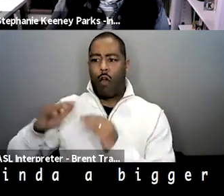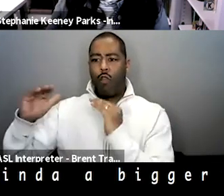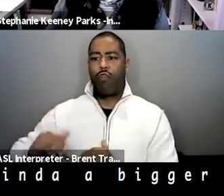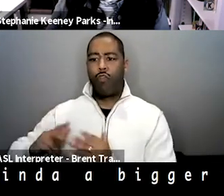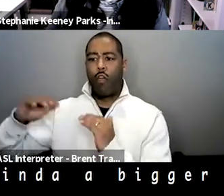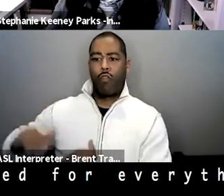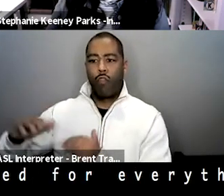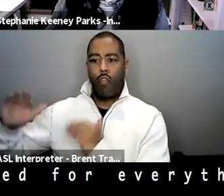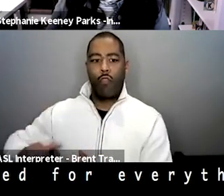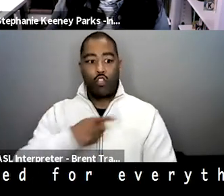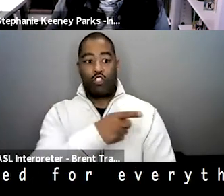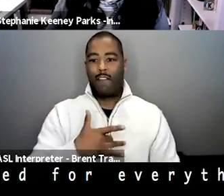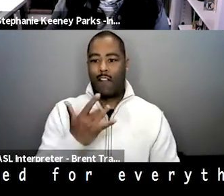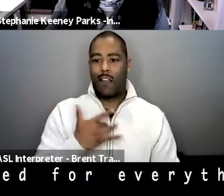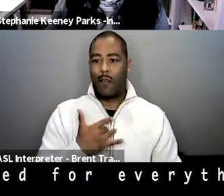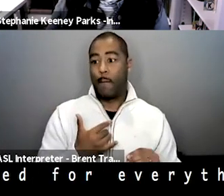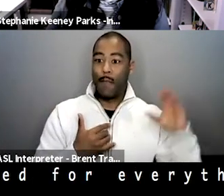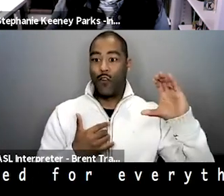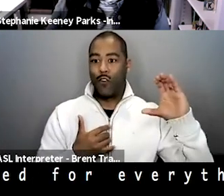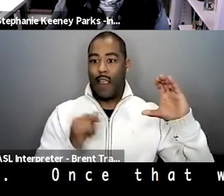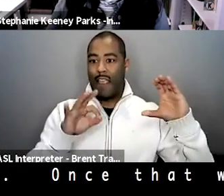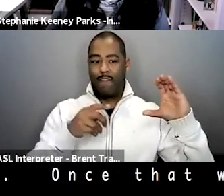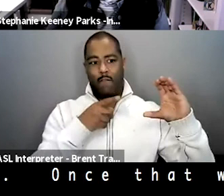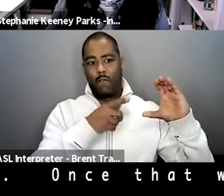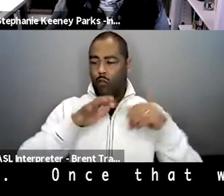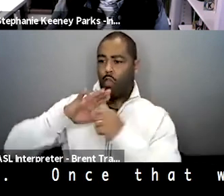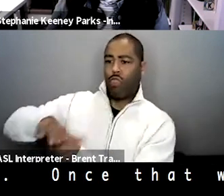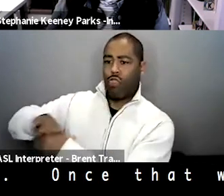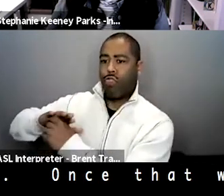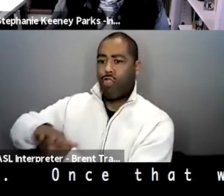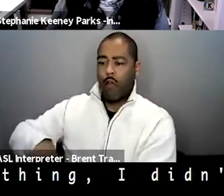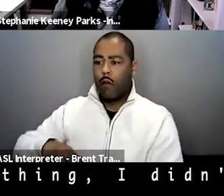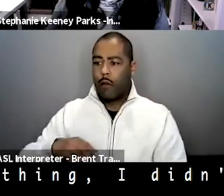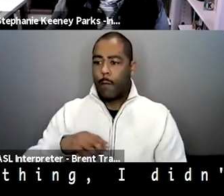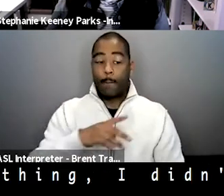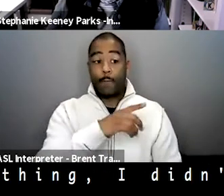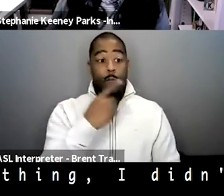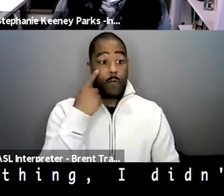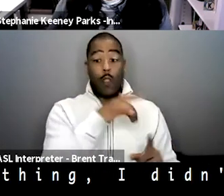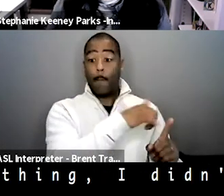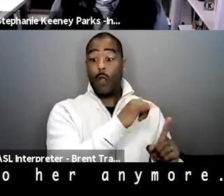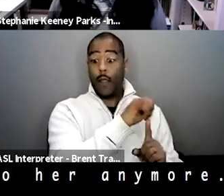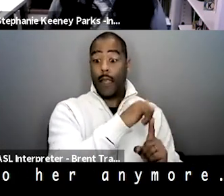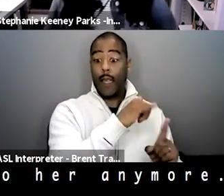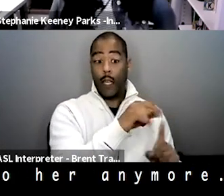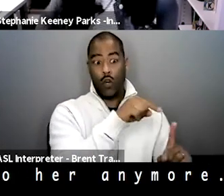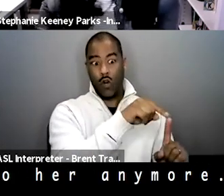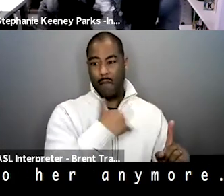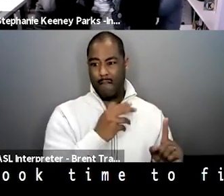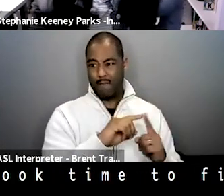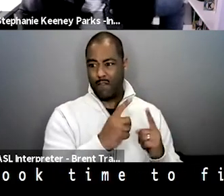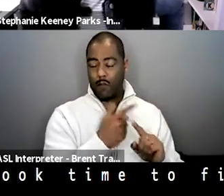weight because she was kind of a bigger girl and I got bullied for everything else except for my weight. But once that was no longer a